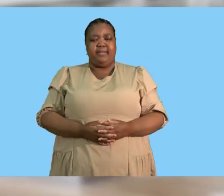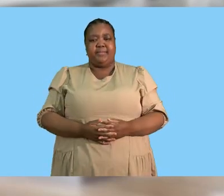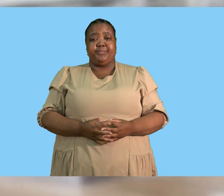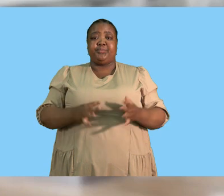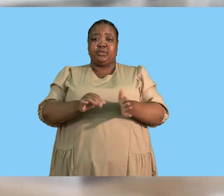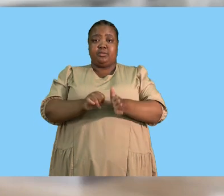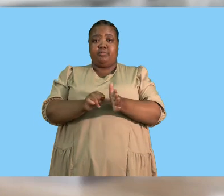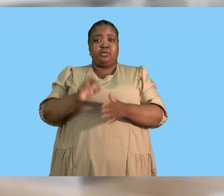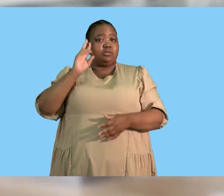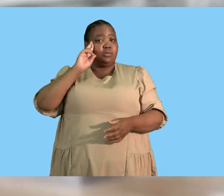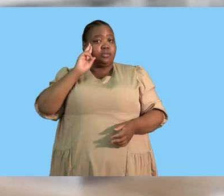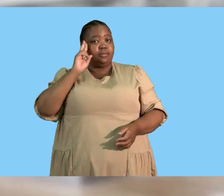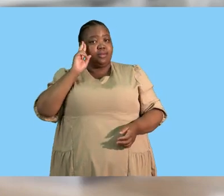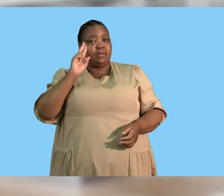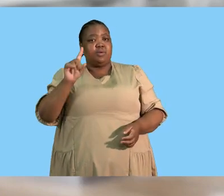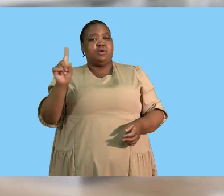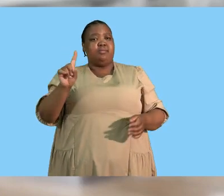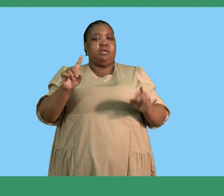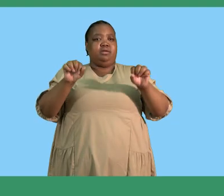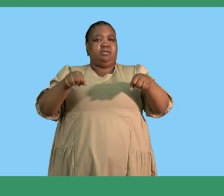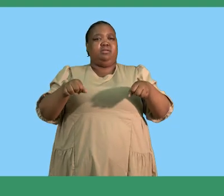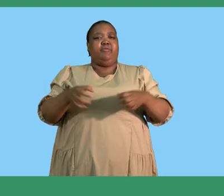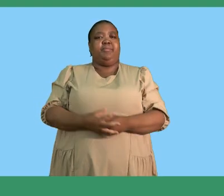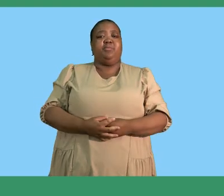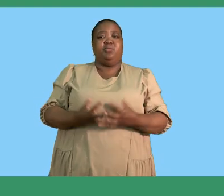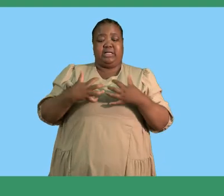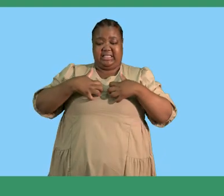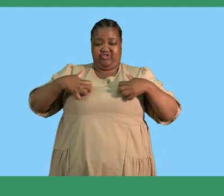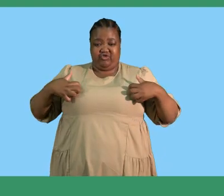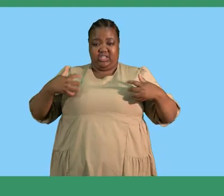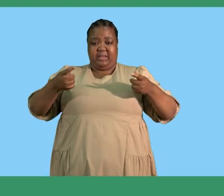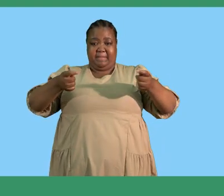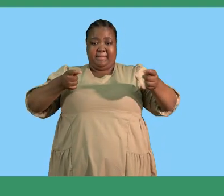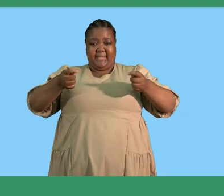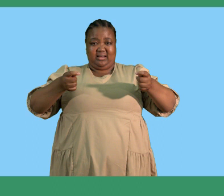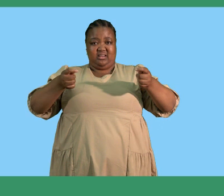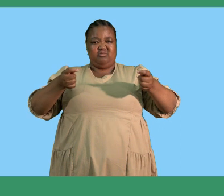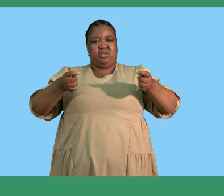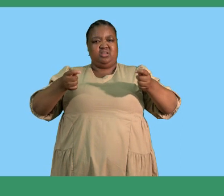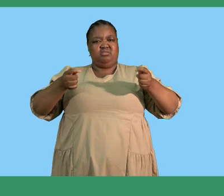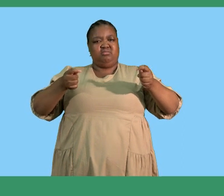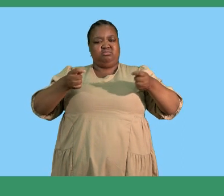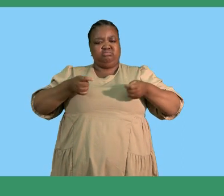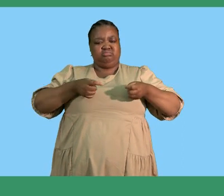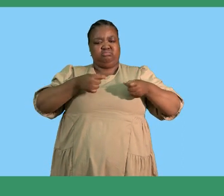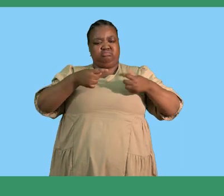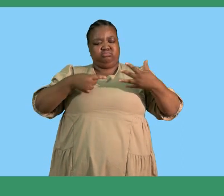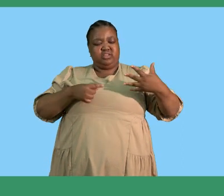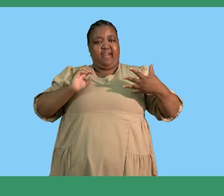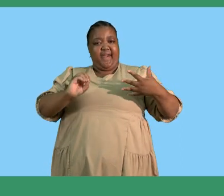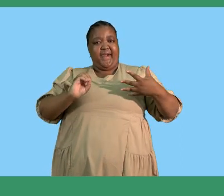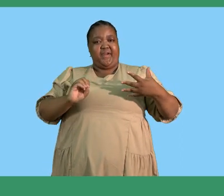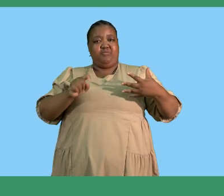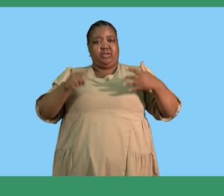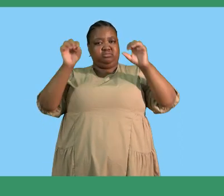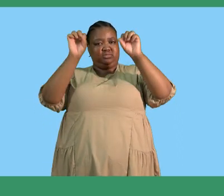Now, you must also remember to say that you need to have a stress management system in the workplace to ensure